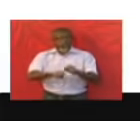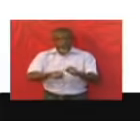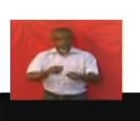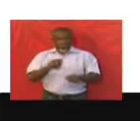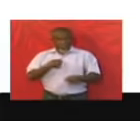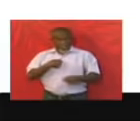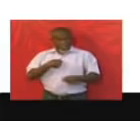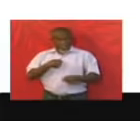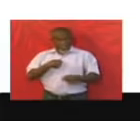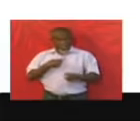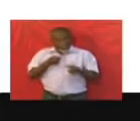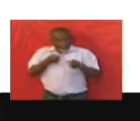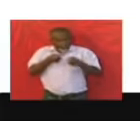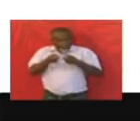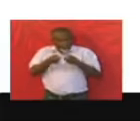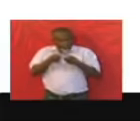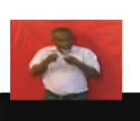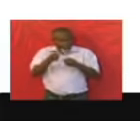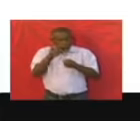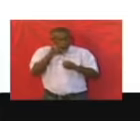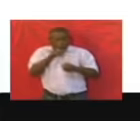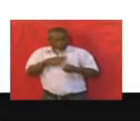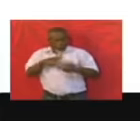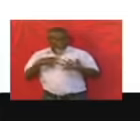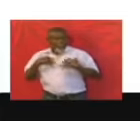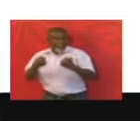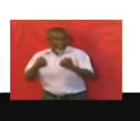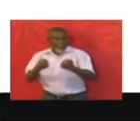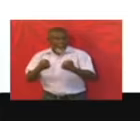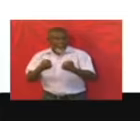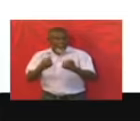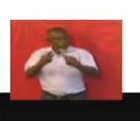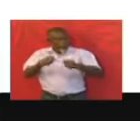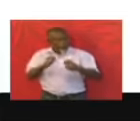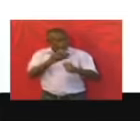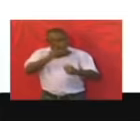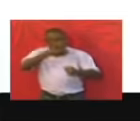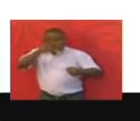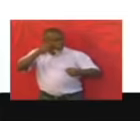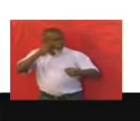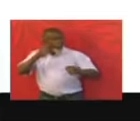we are a unit which really we are trying our best to improve the health